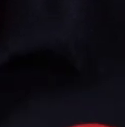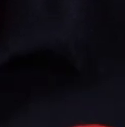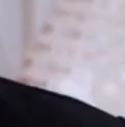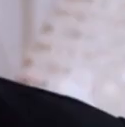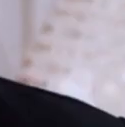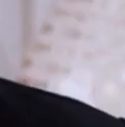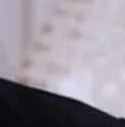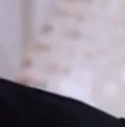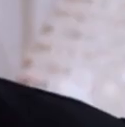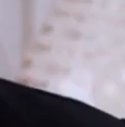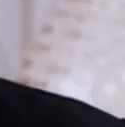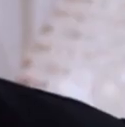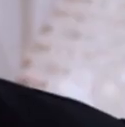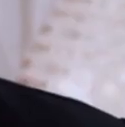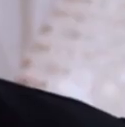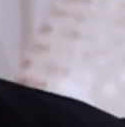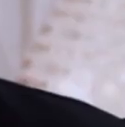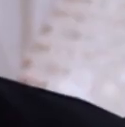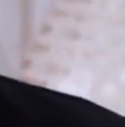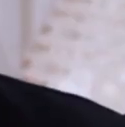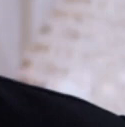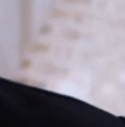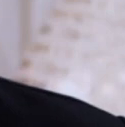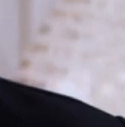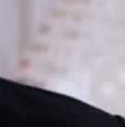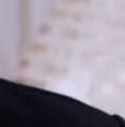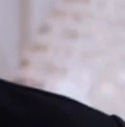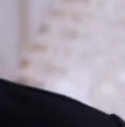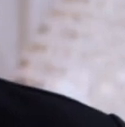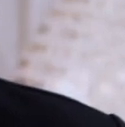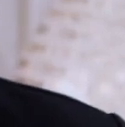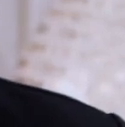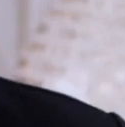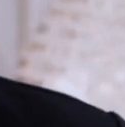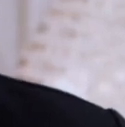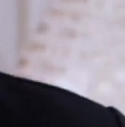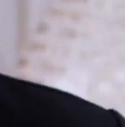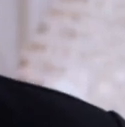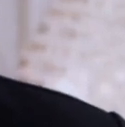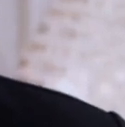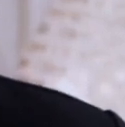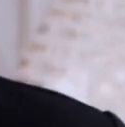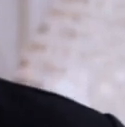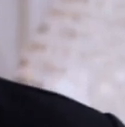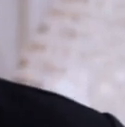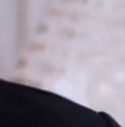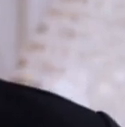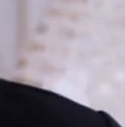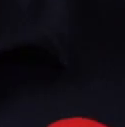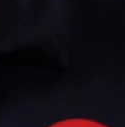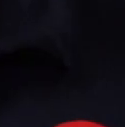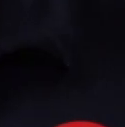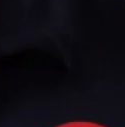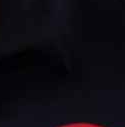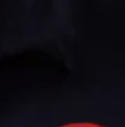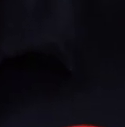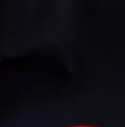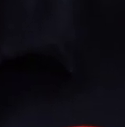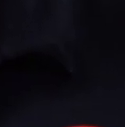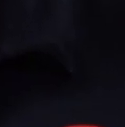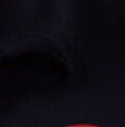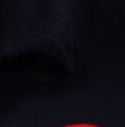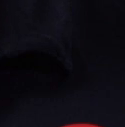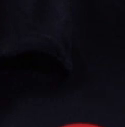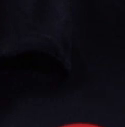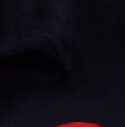you a chance of living a long and healthy life. Testing is the only way to know for sure if you have HIV. And knowing your